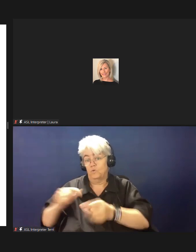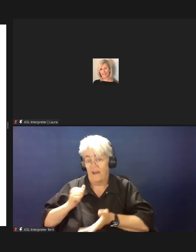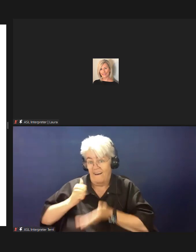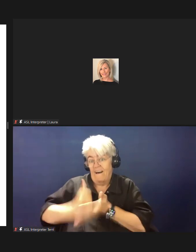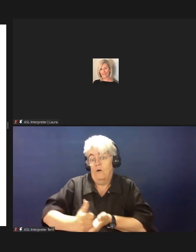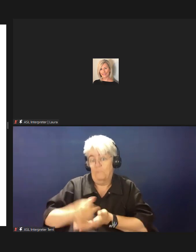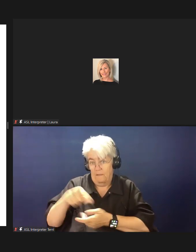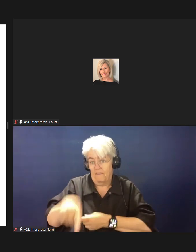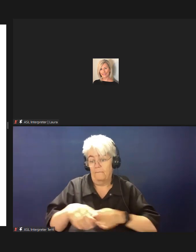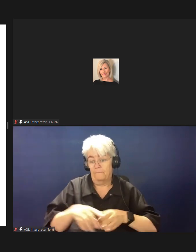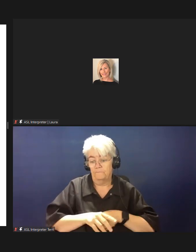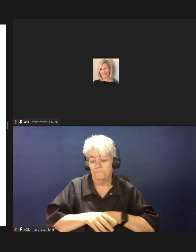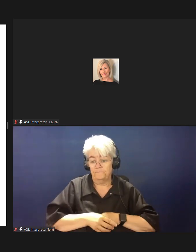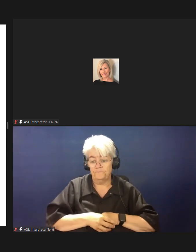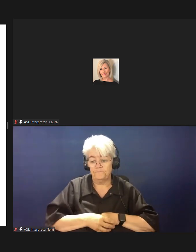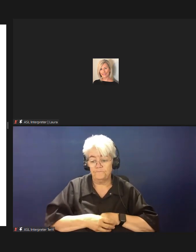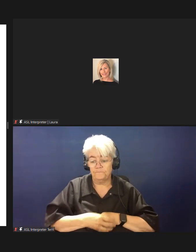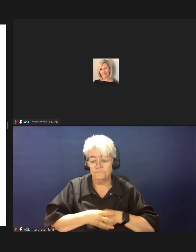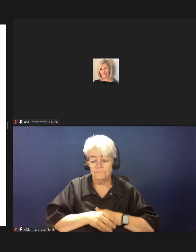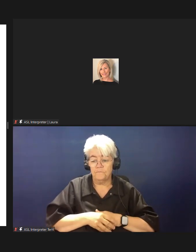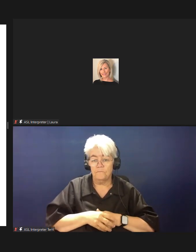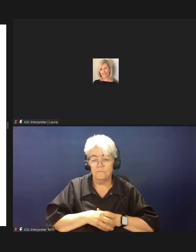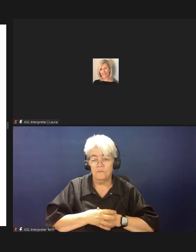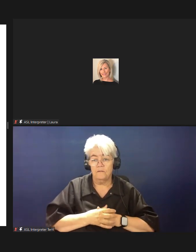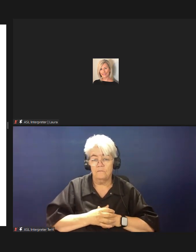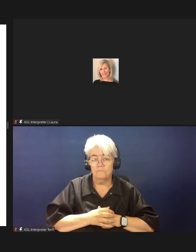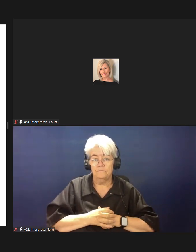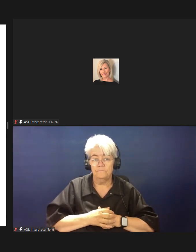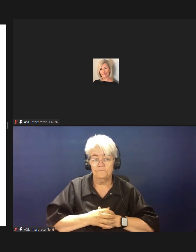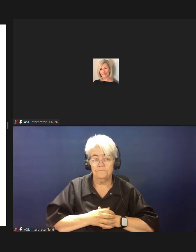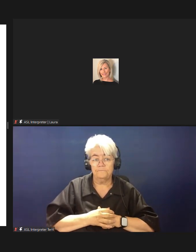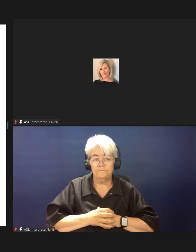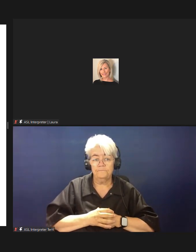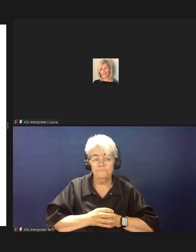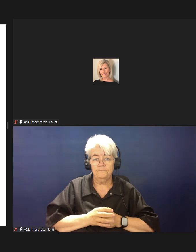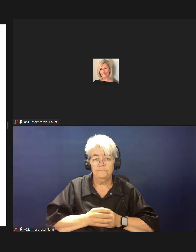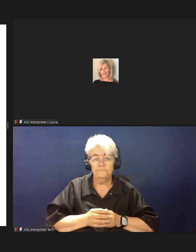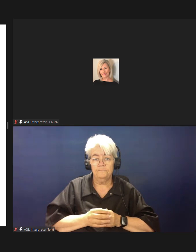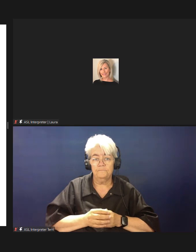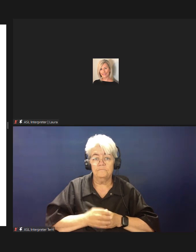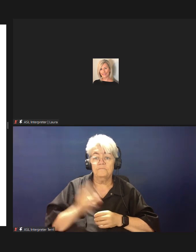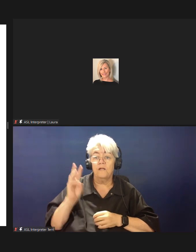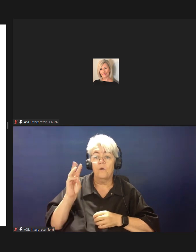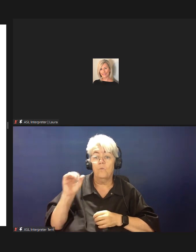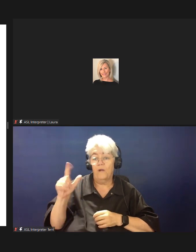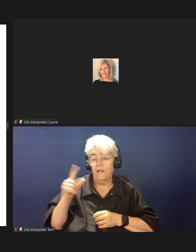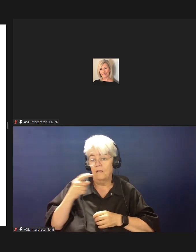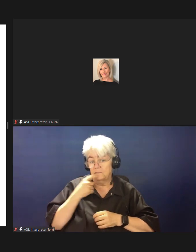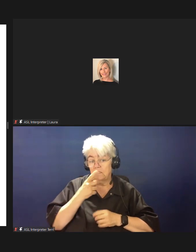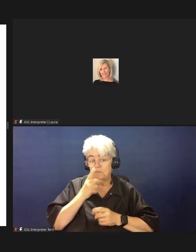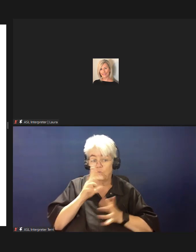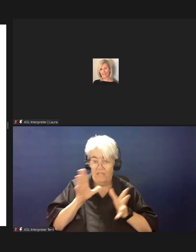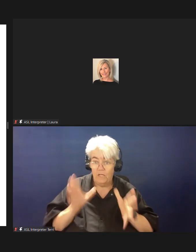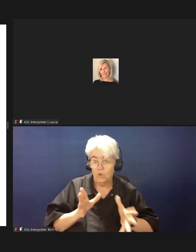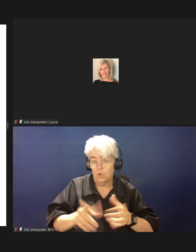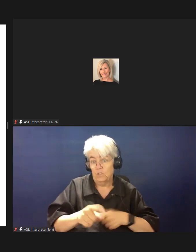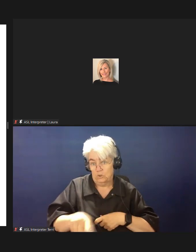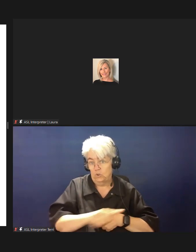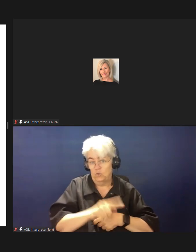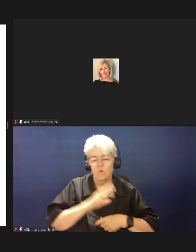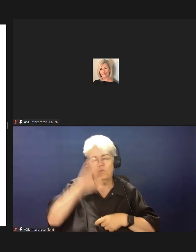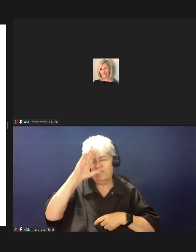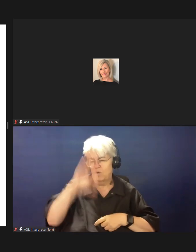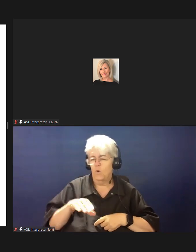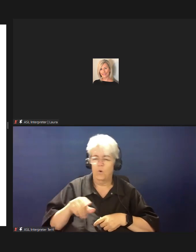to be aware of so you can support the family in obtaining them. So we do encourage you, even though we know many of you